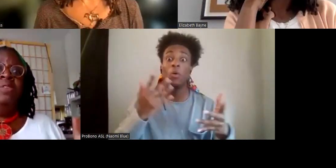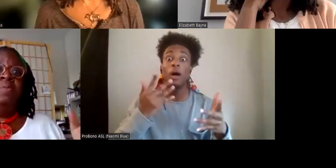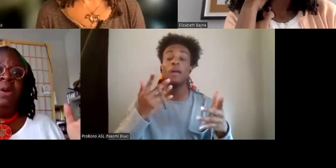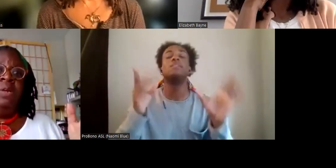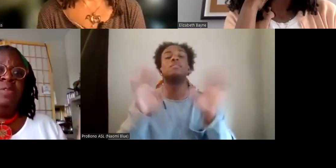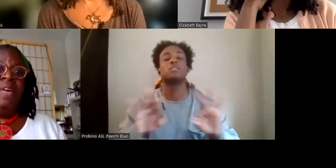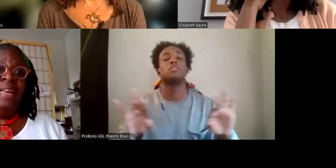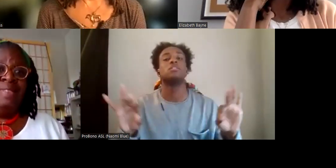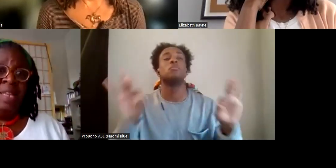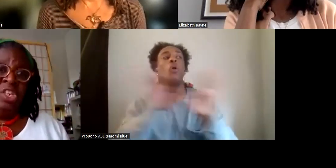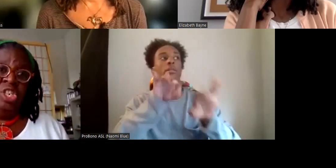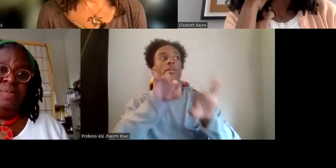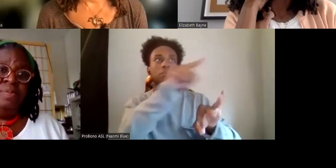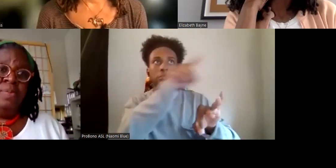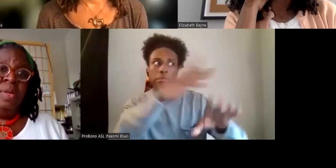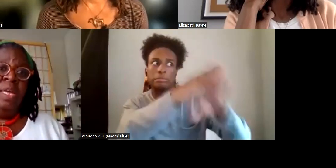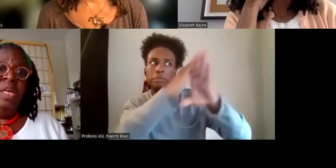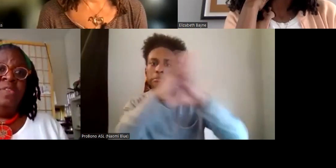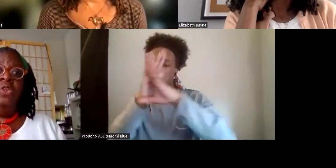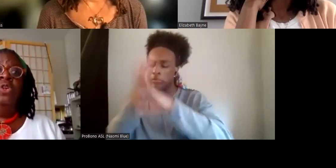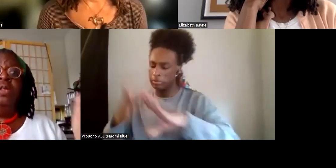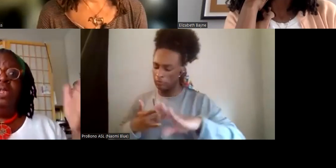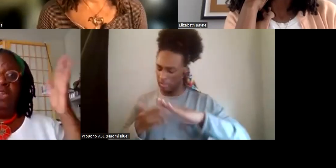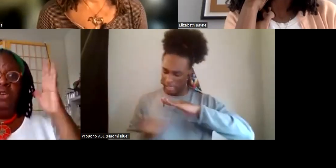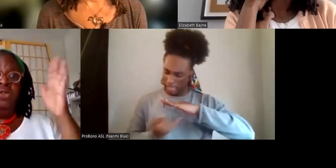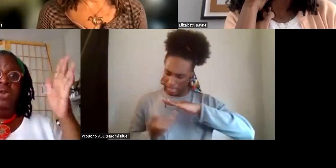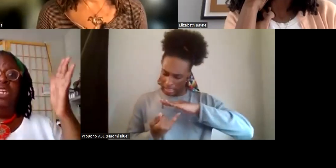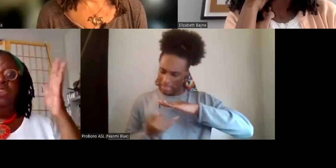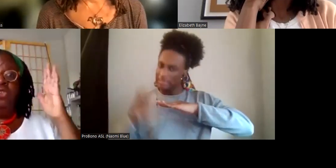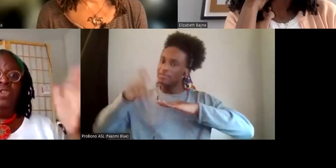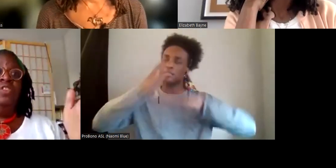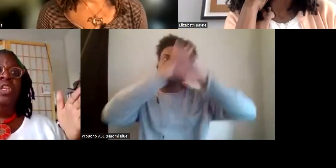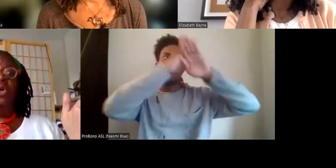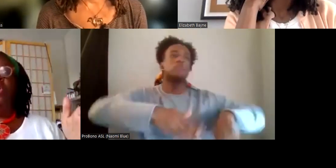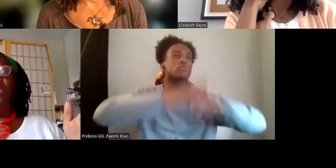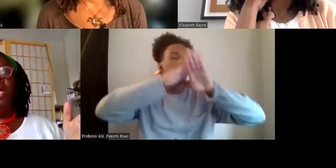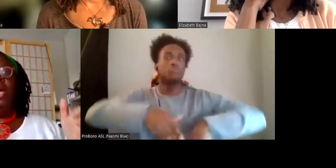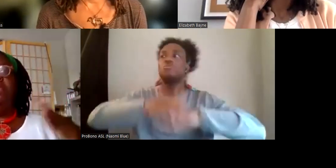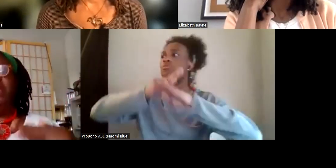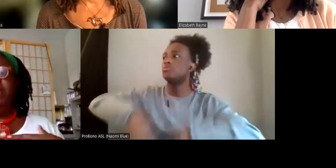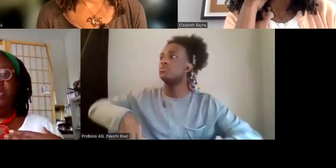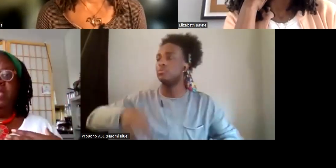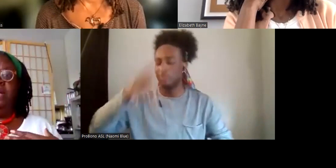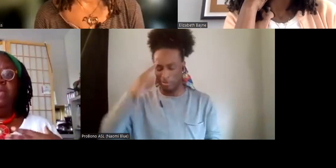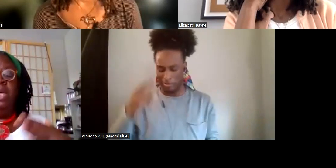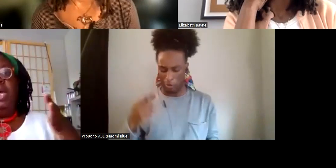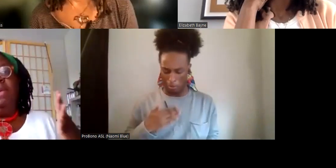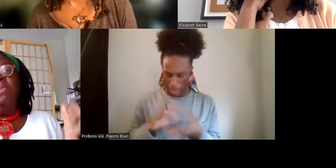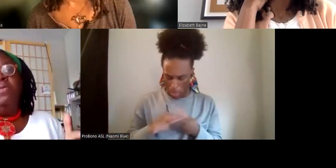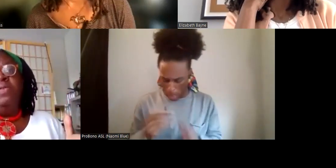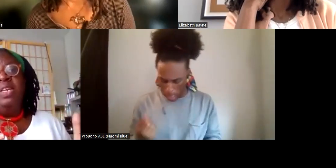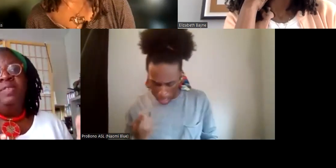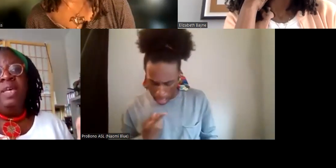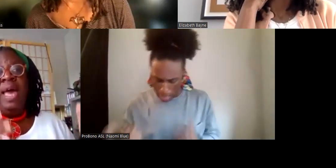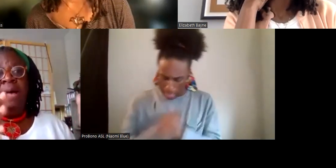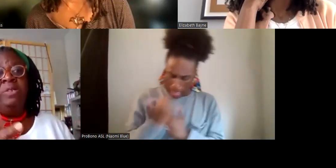or break those barriers of isolation. Right? So you don't think your story is yours alone and blame yourself.